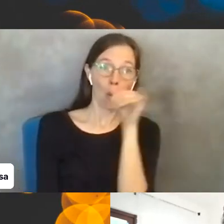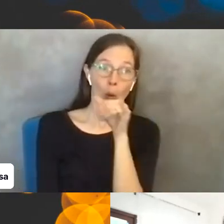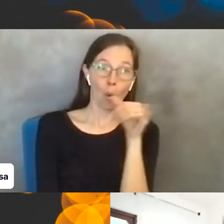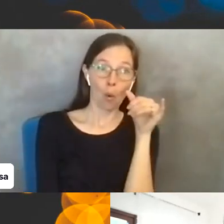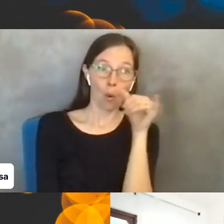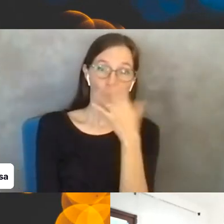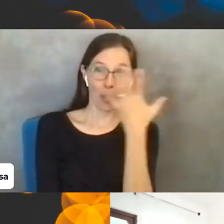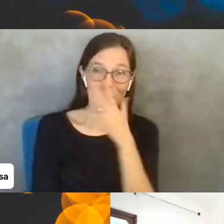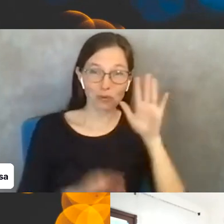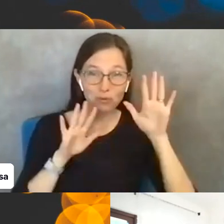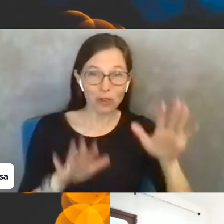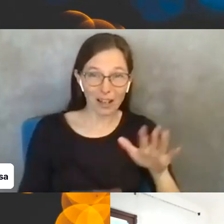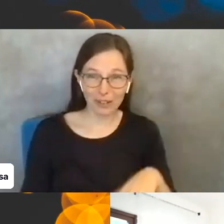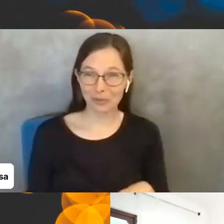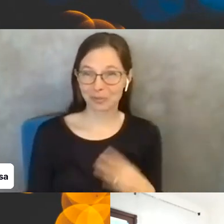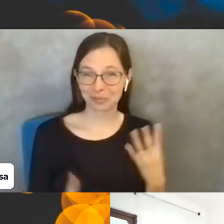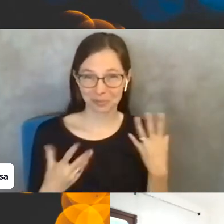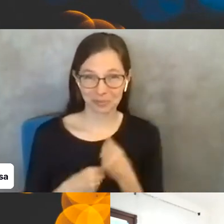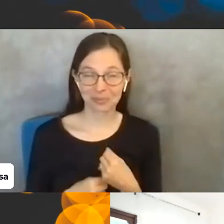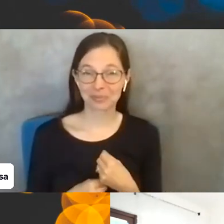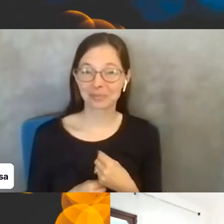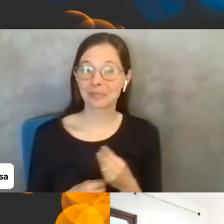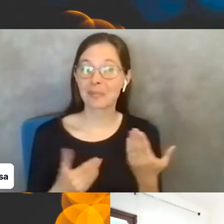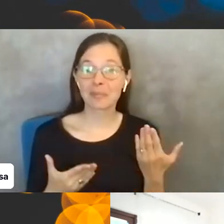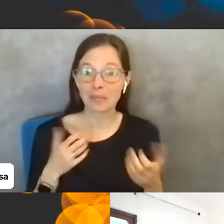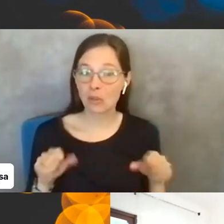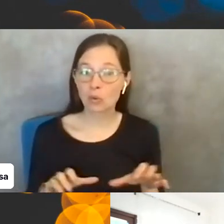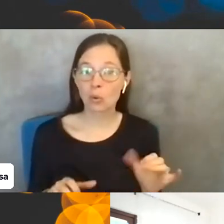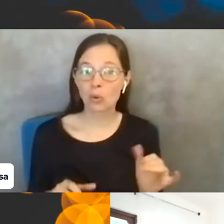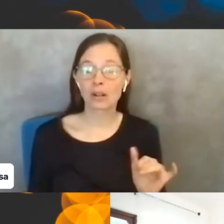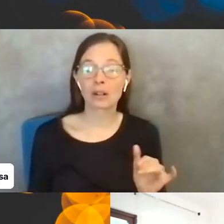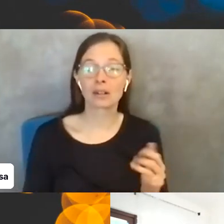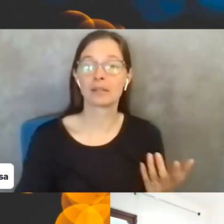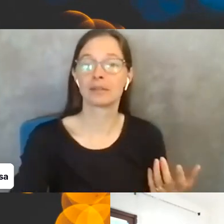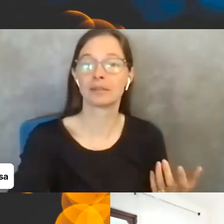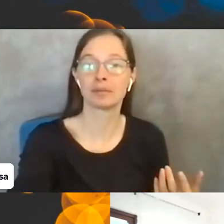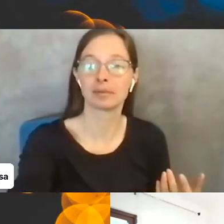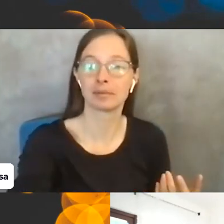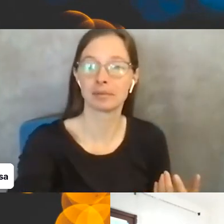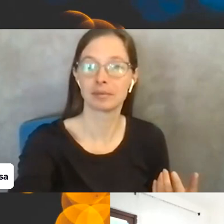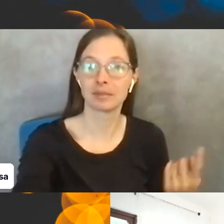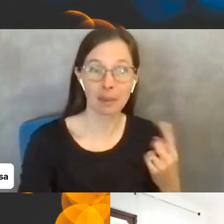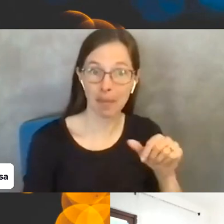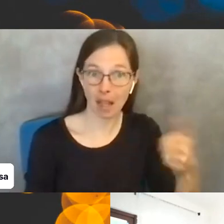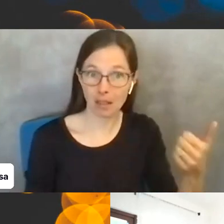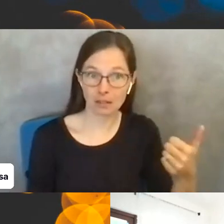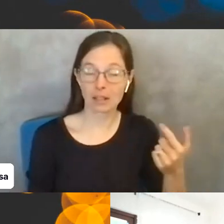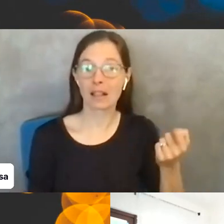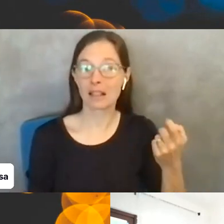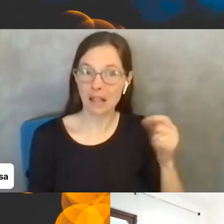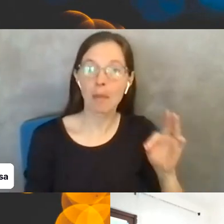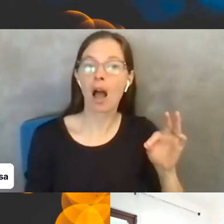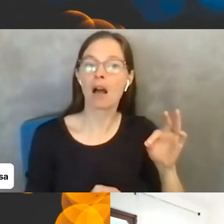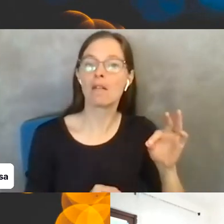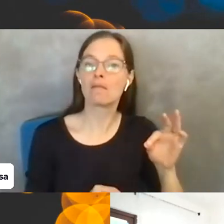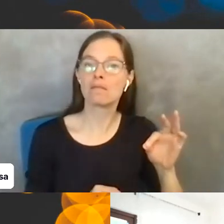looks so great. It looks so wonderful. And then maybe we can like do, you know, something else where there's like a little bit of choreo, so you get a